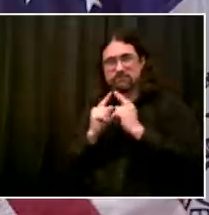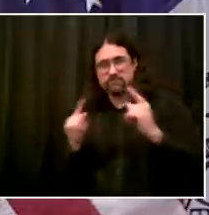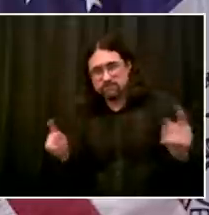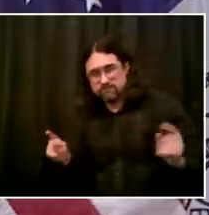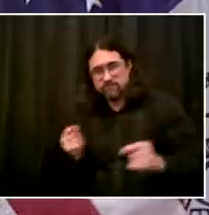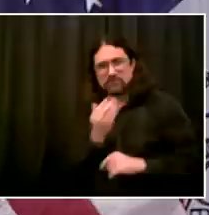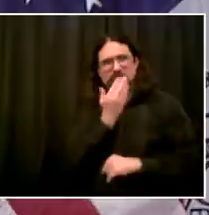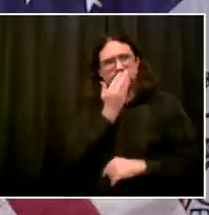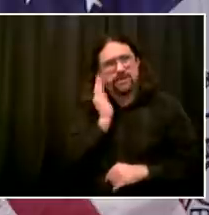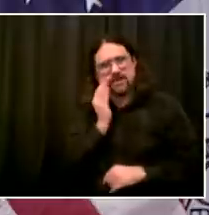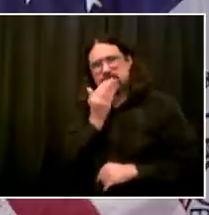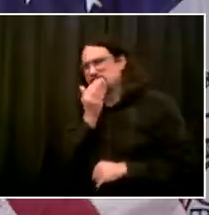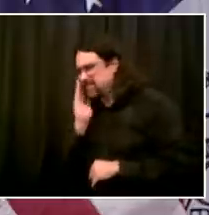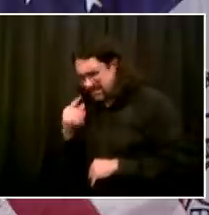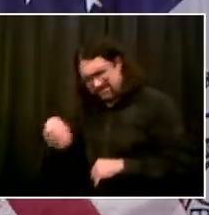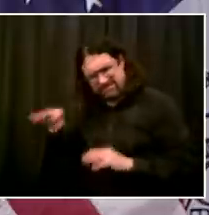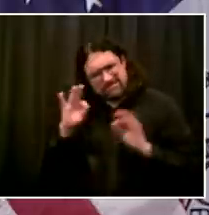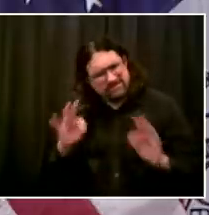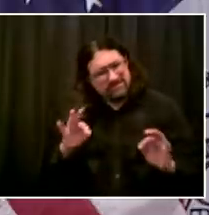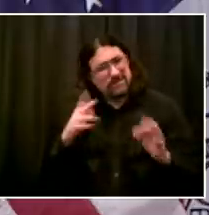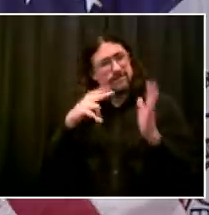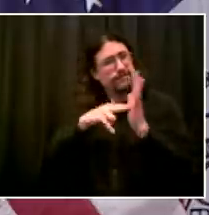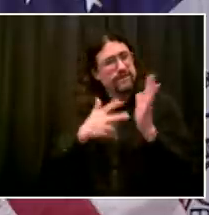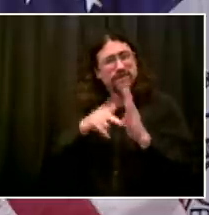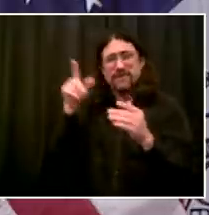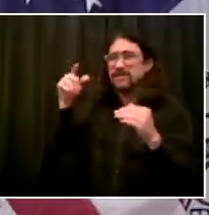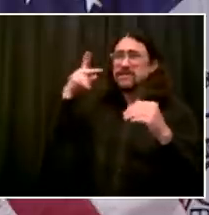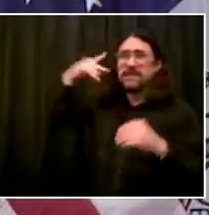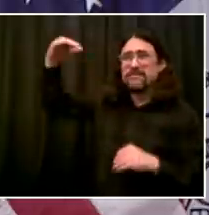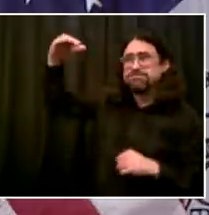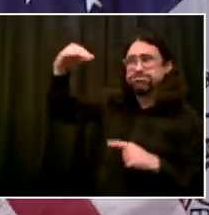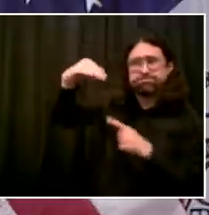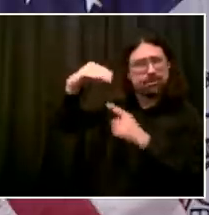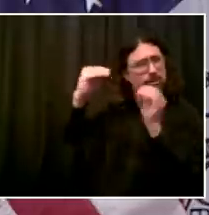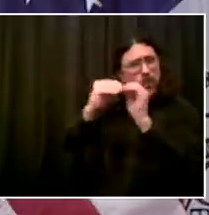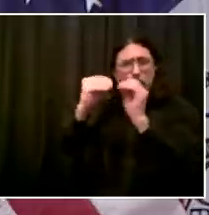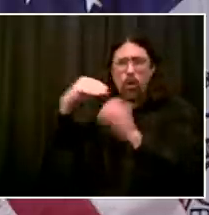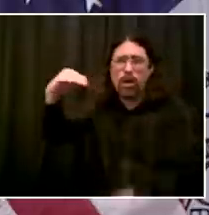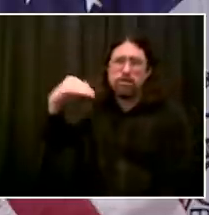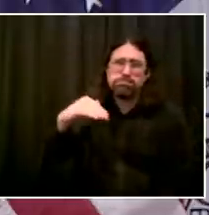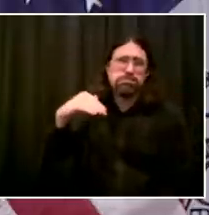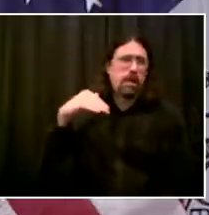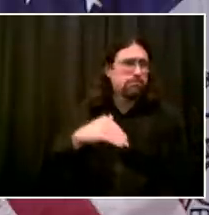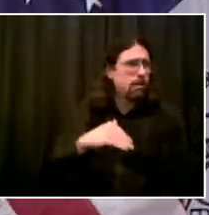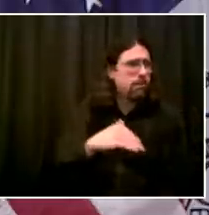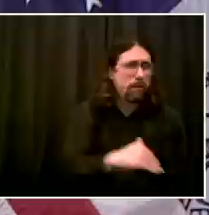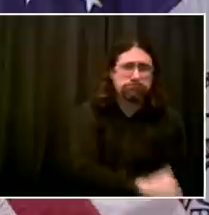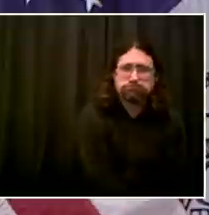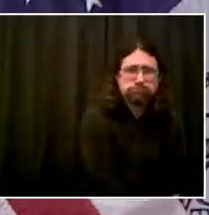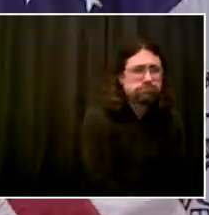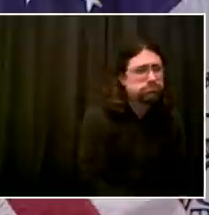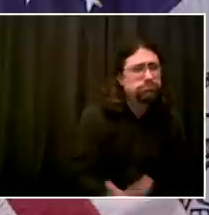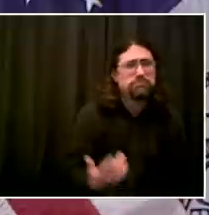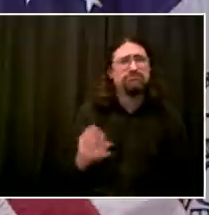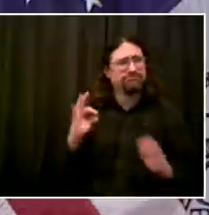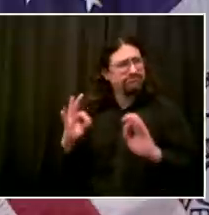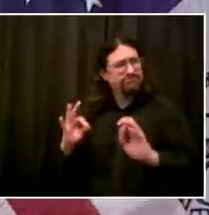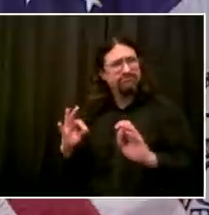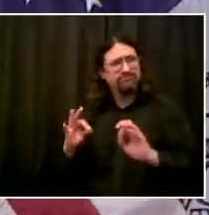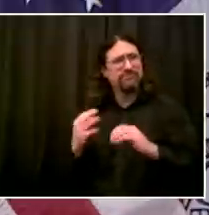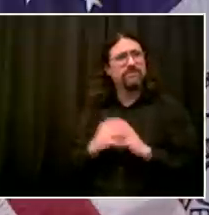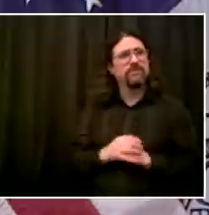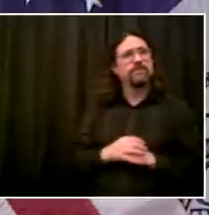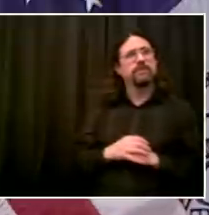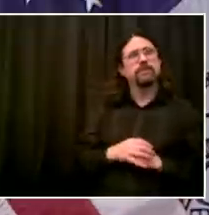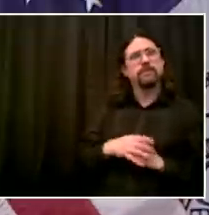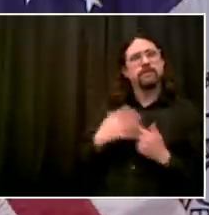numbers, or relax these restrictions, the numbers of cases will invariably